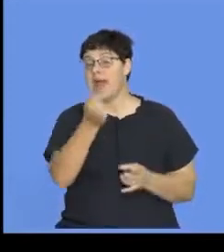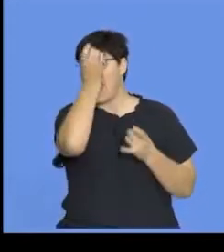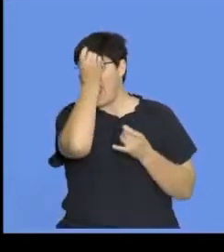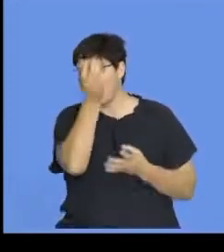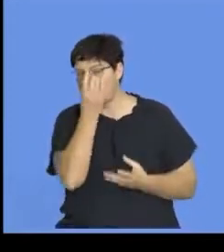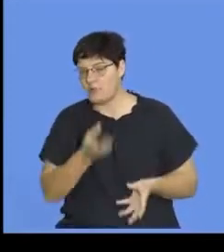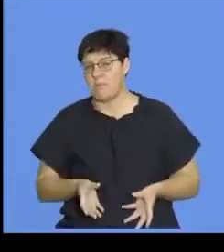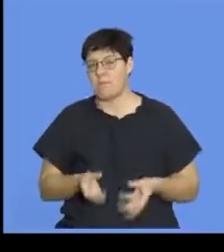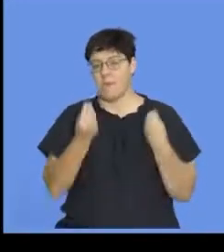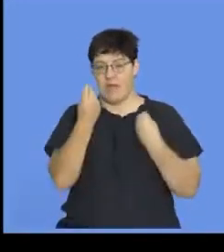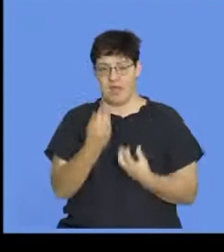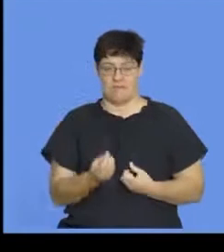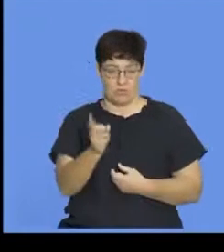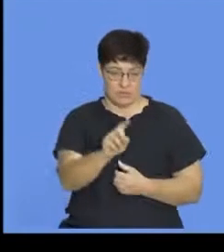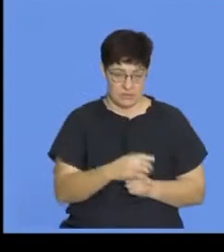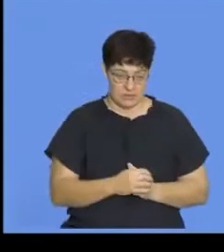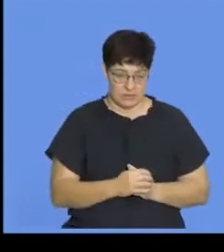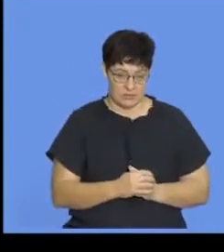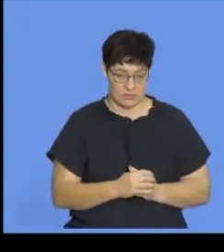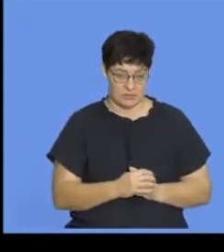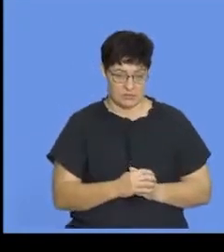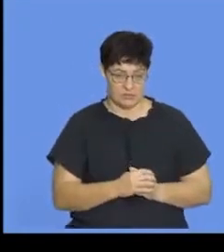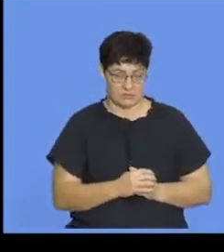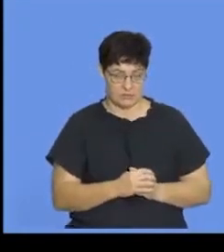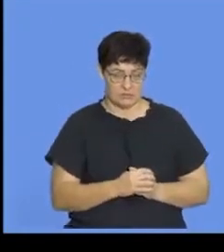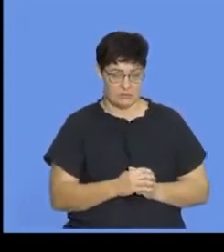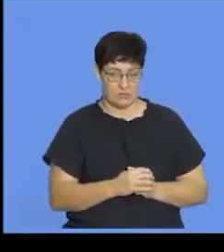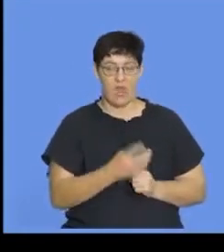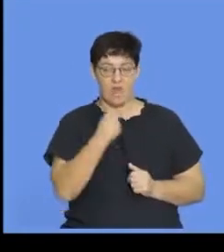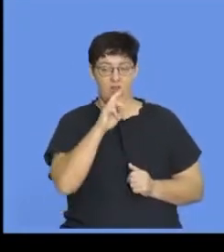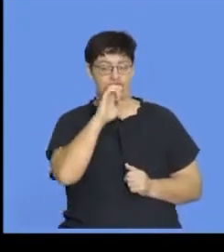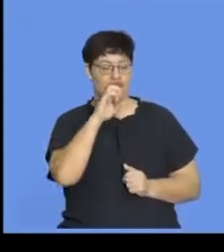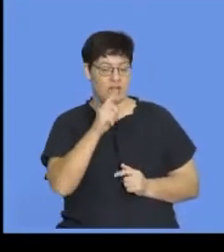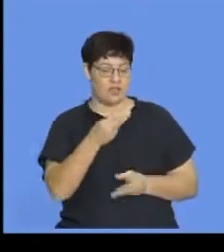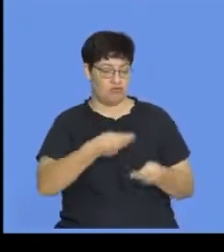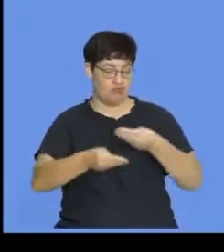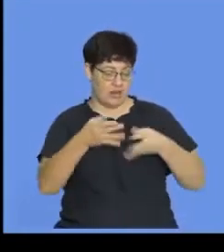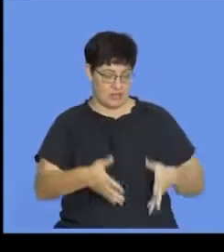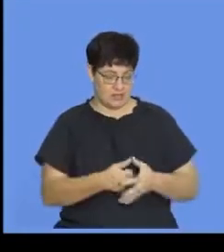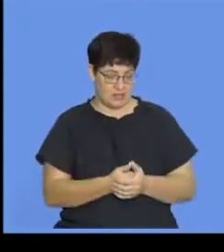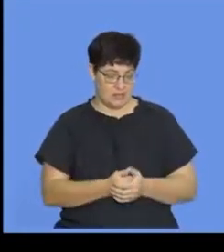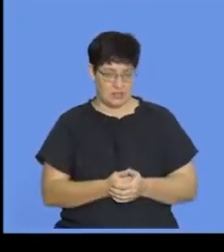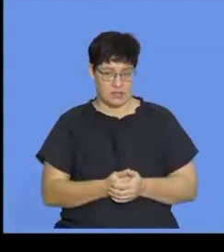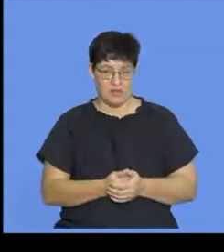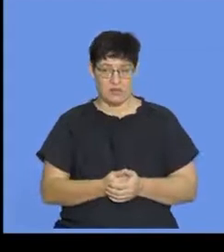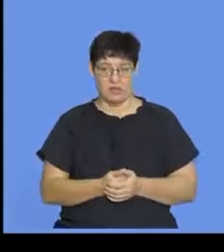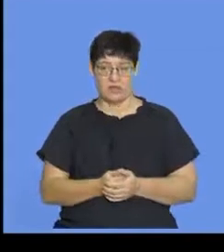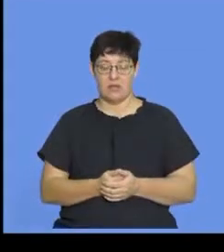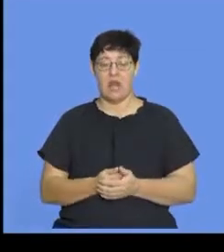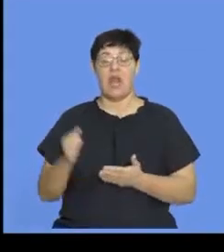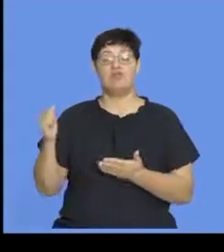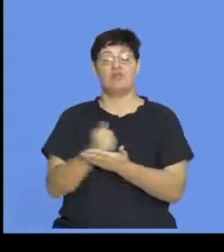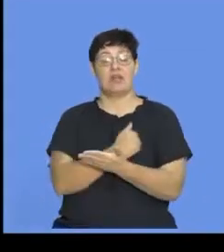we have. We are told that we have red traders and they are giving us the credit